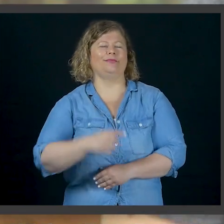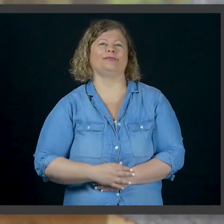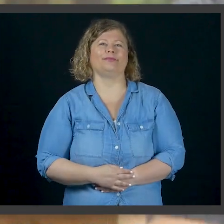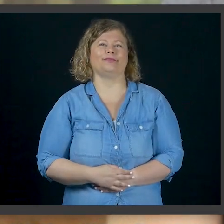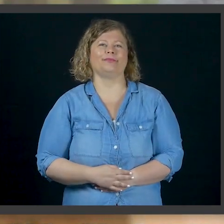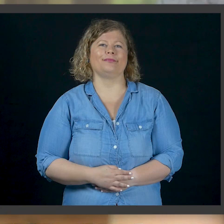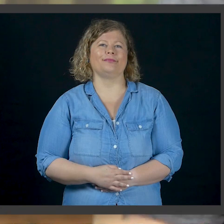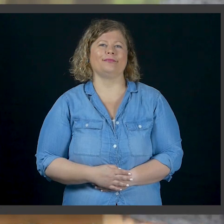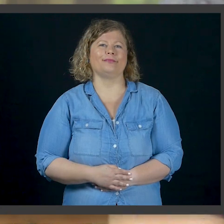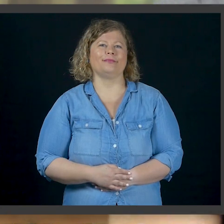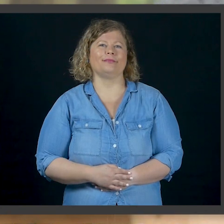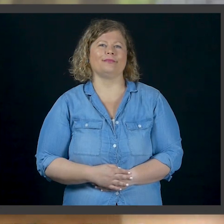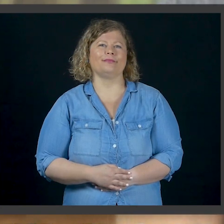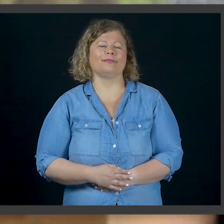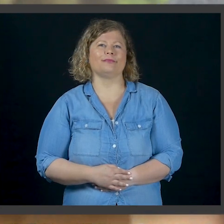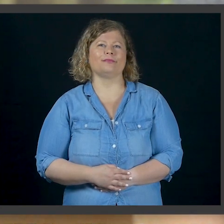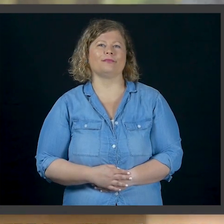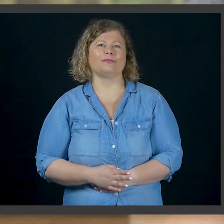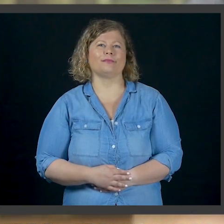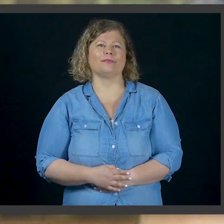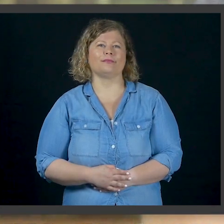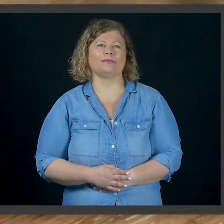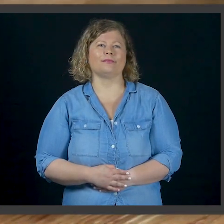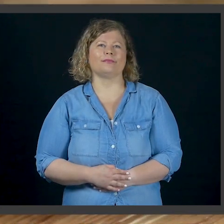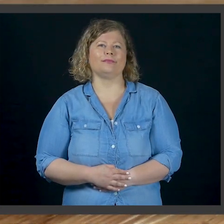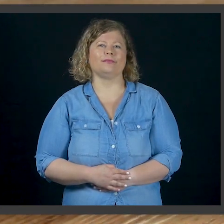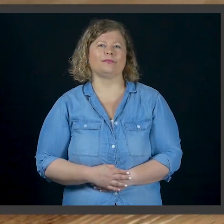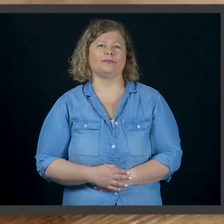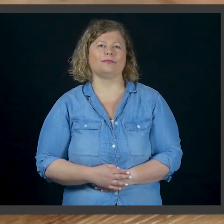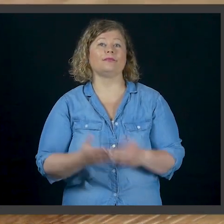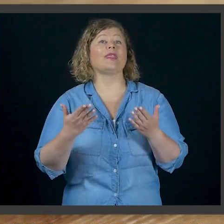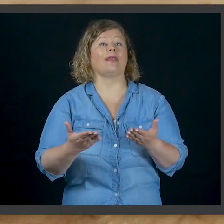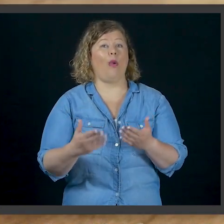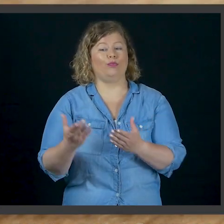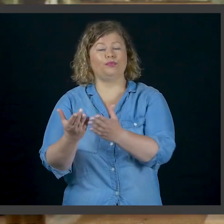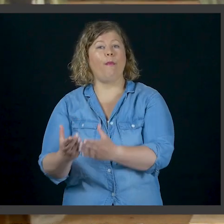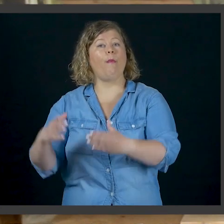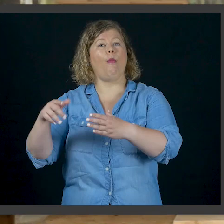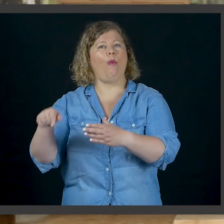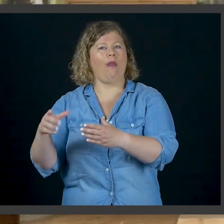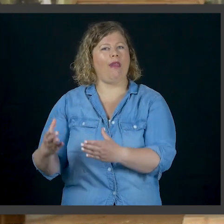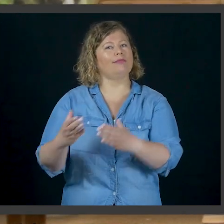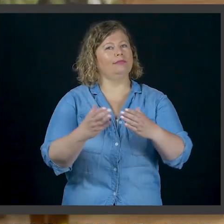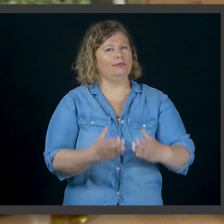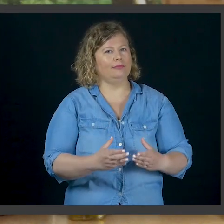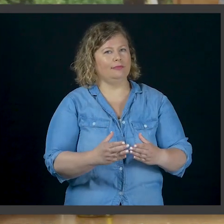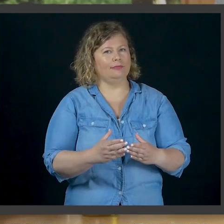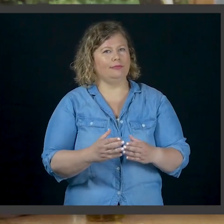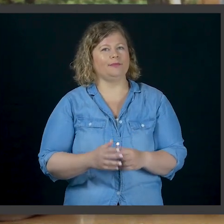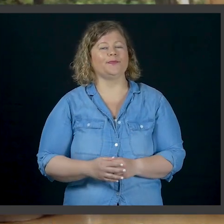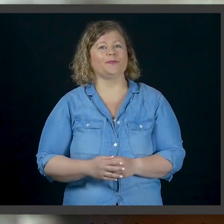smooth, and look like that. Now, take a bowl.